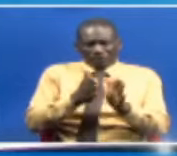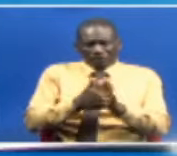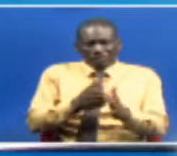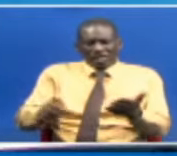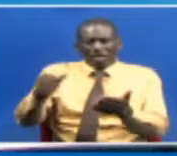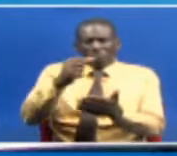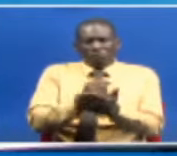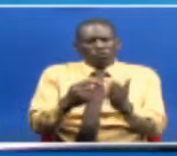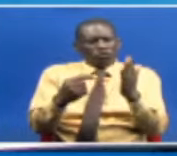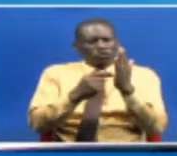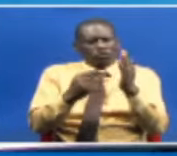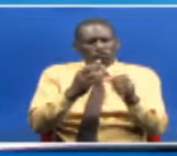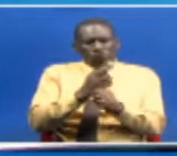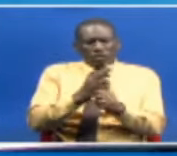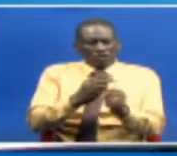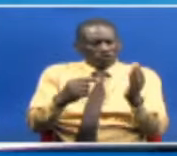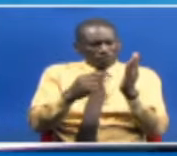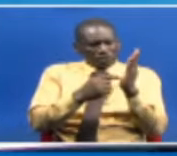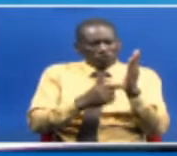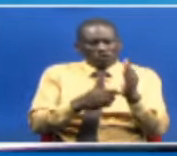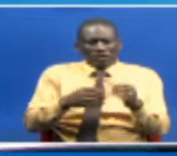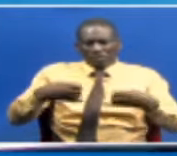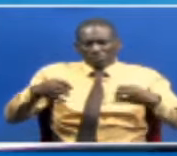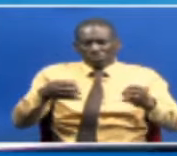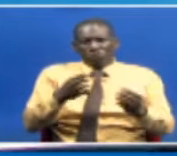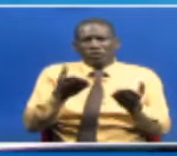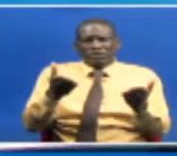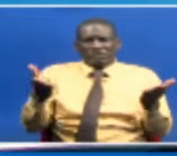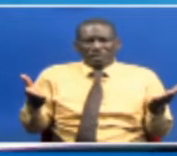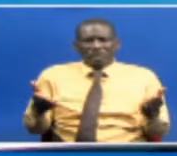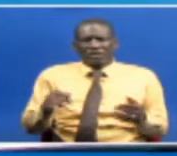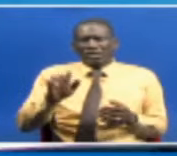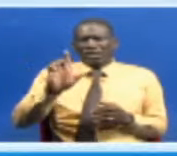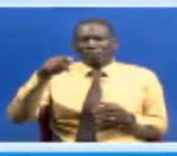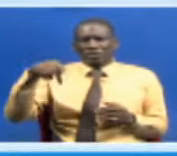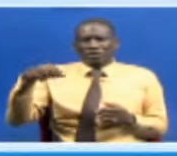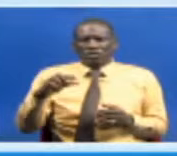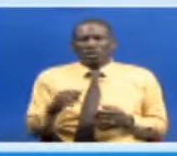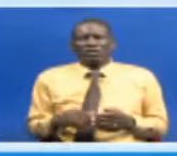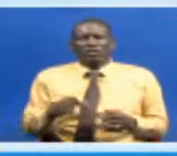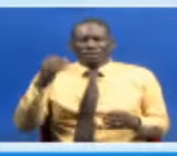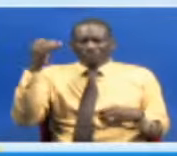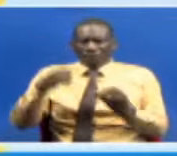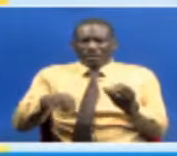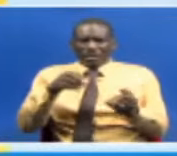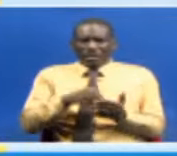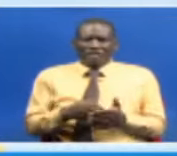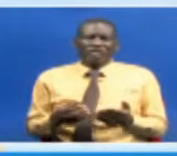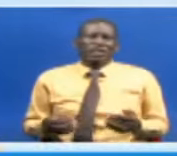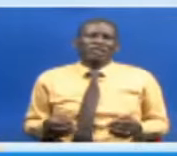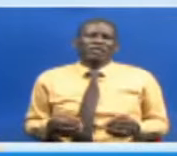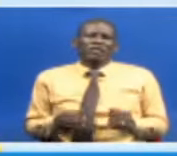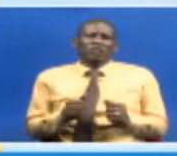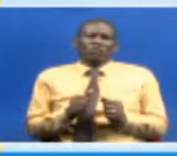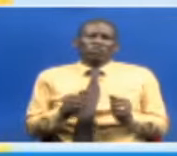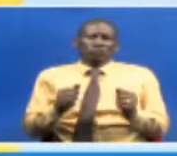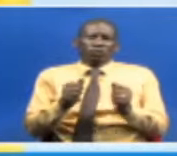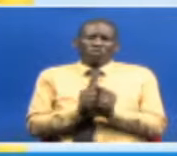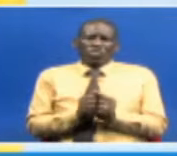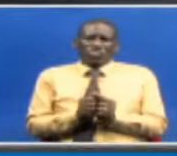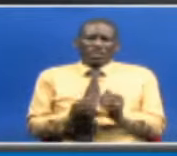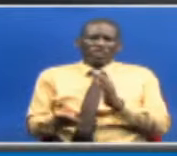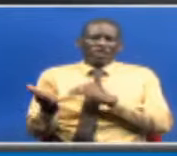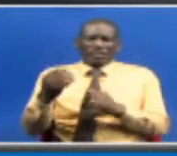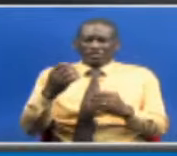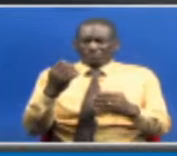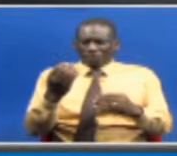of technology in delivery of this facility, LPG. Yeah. So finally, given the over the last couple of